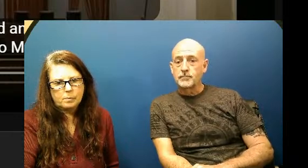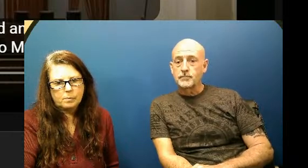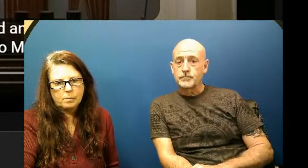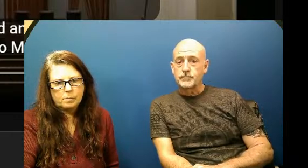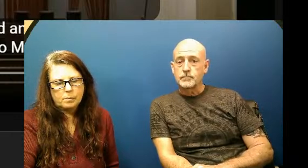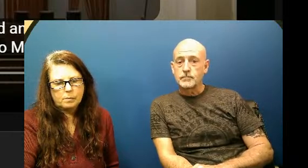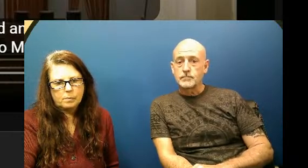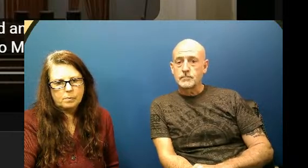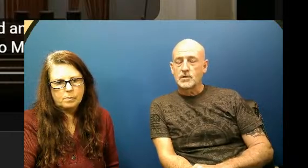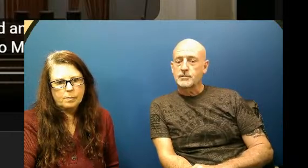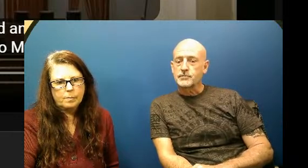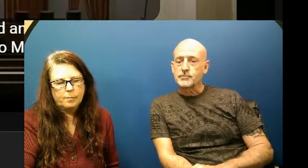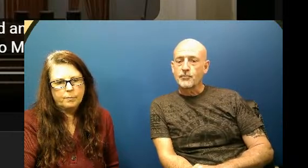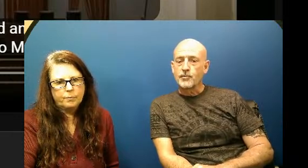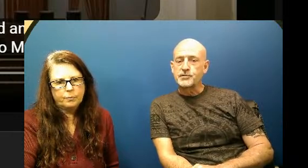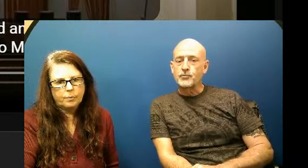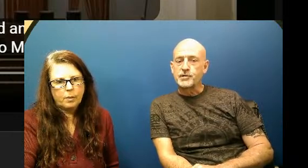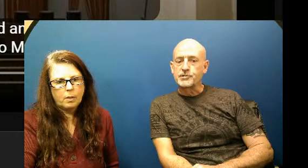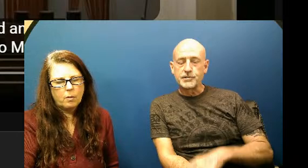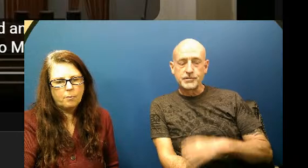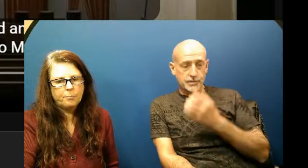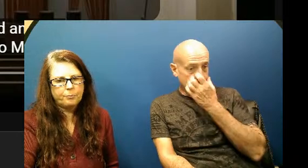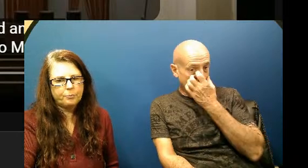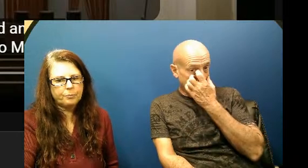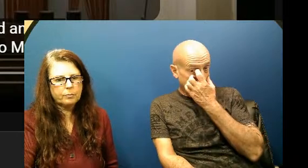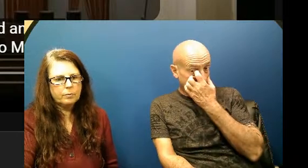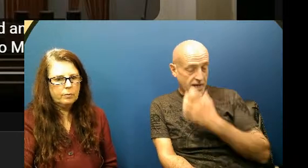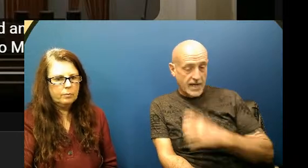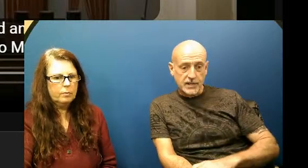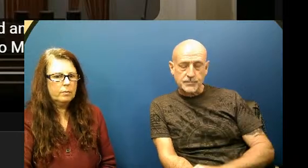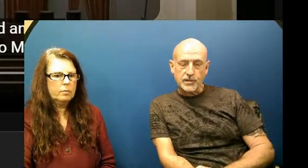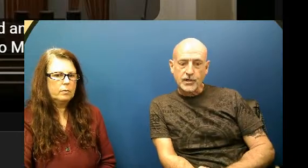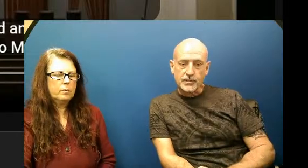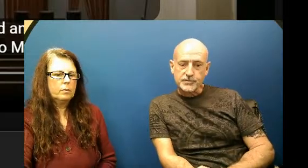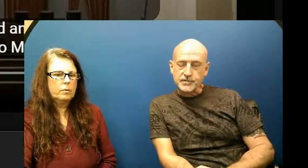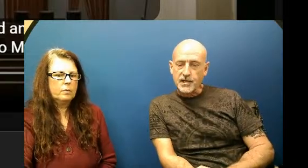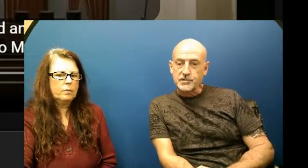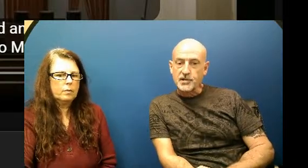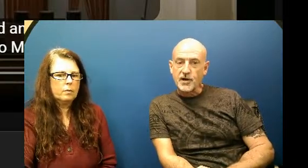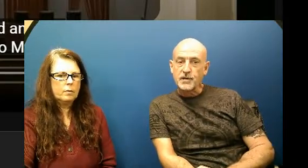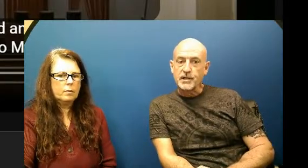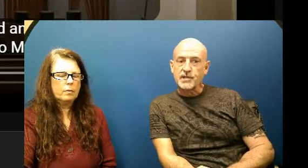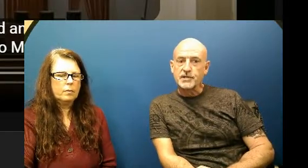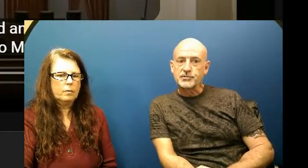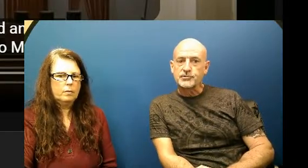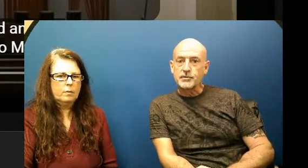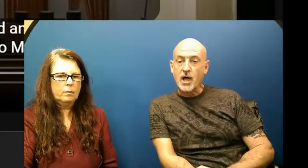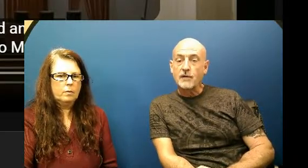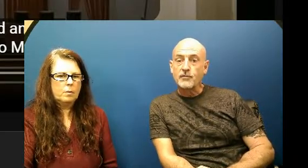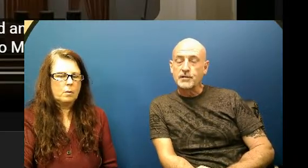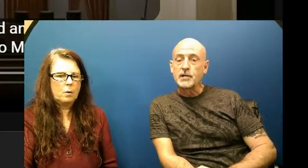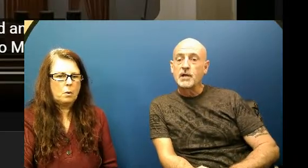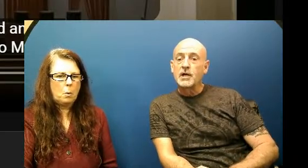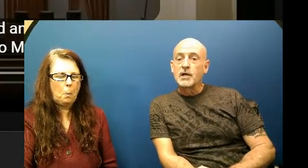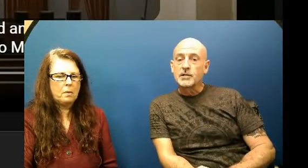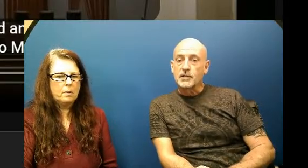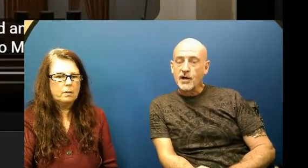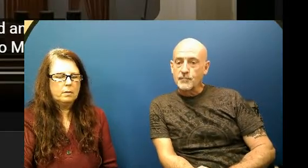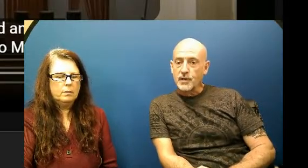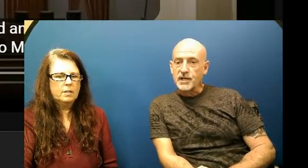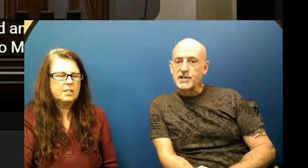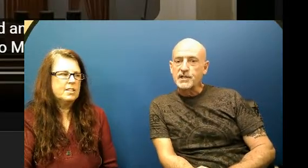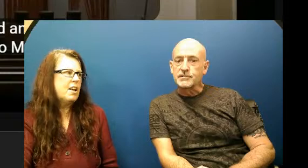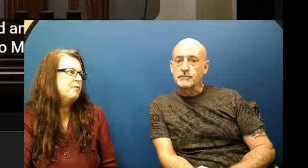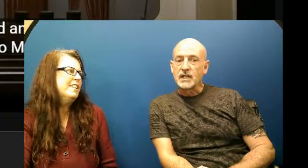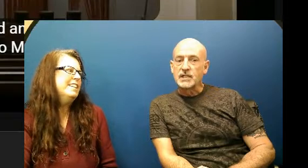What if TikTok? The reason we shouldn't assume that is because the Chinese government is a sovereign